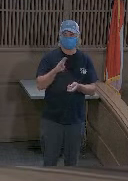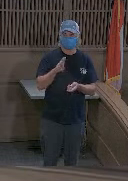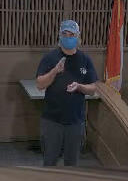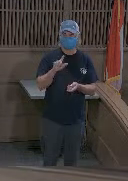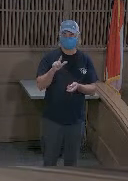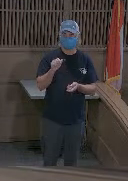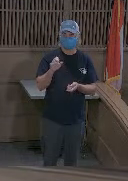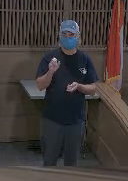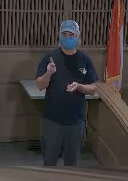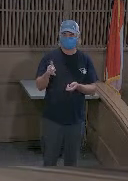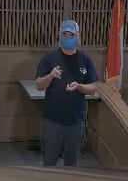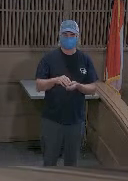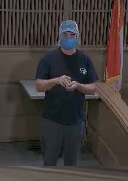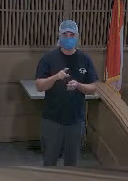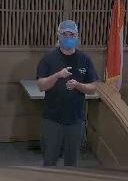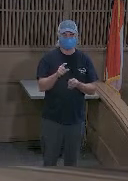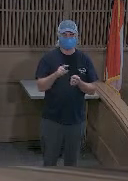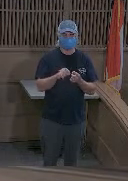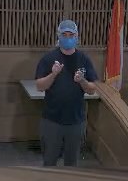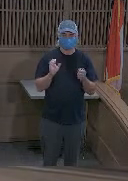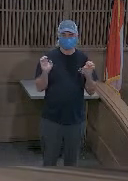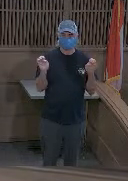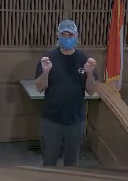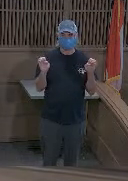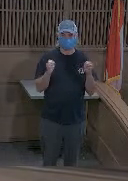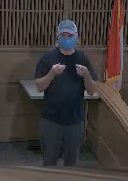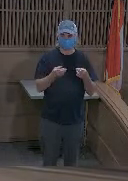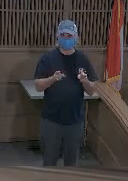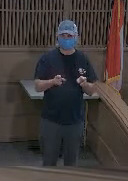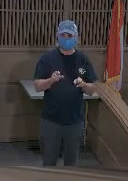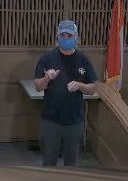the chairman of the emergency department. Dr. Black.